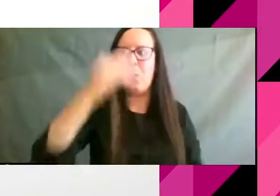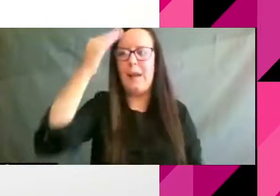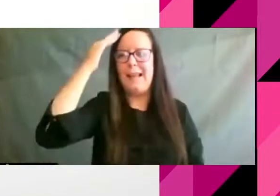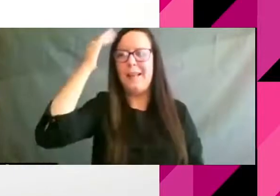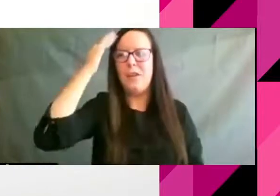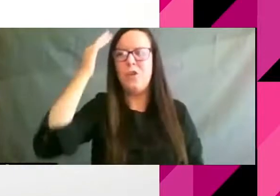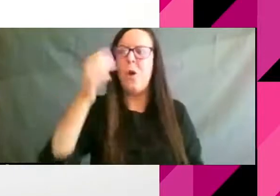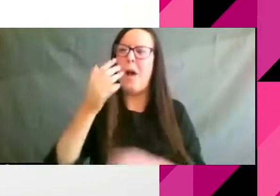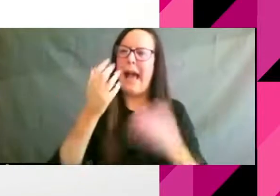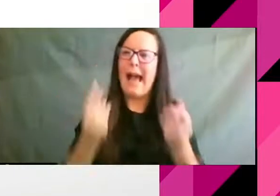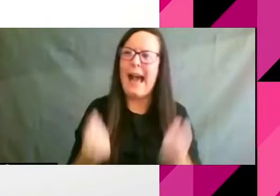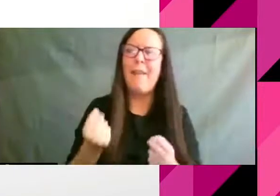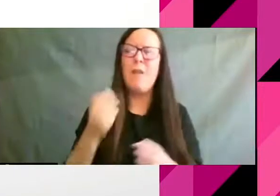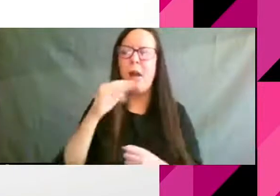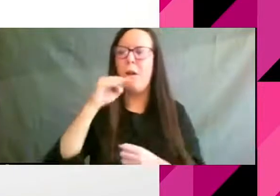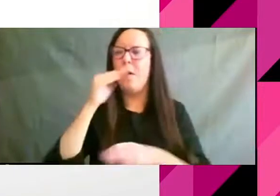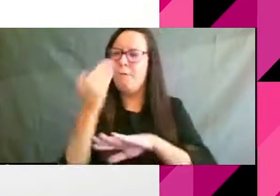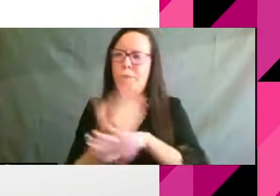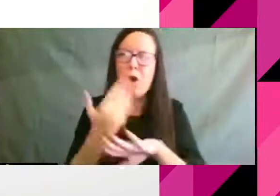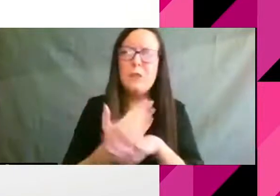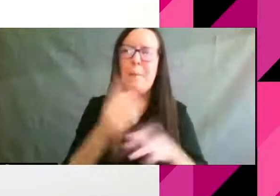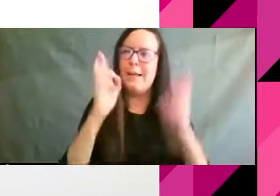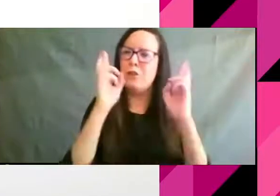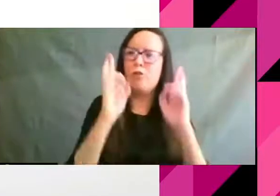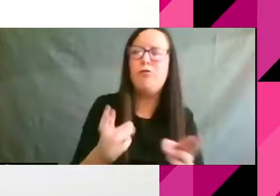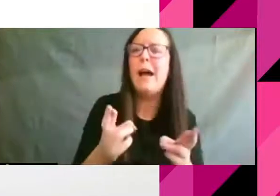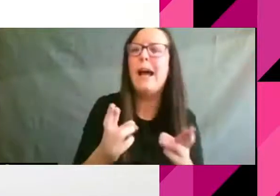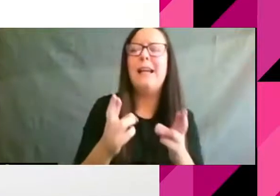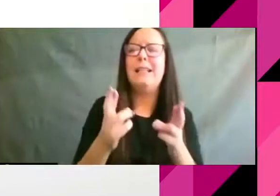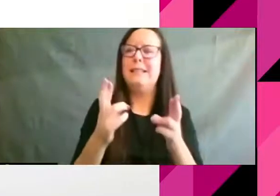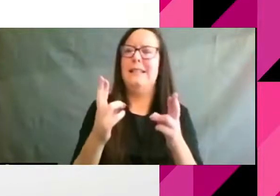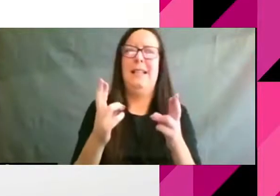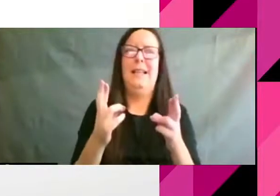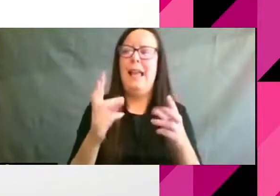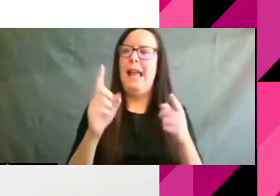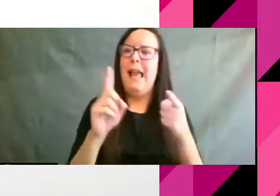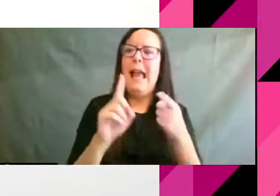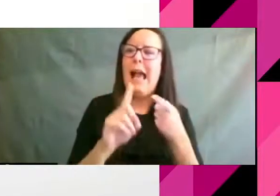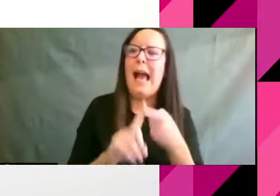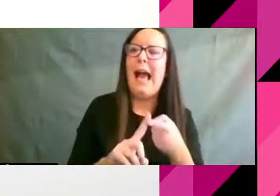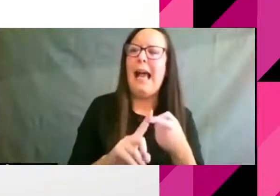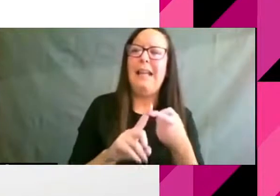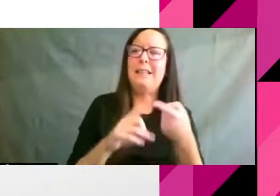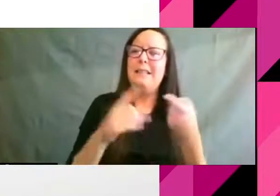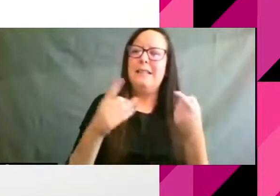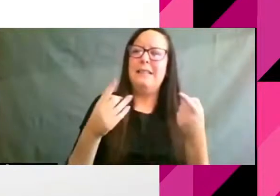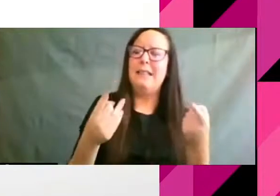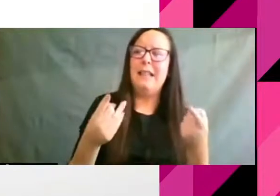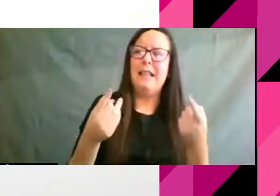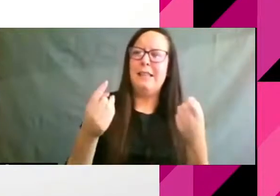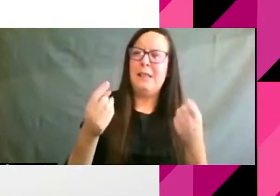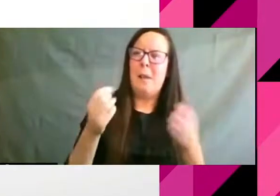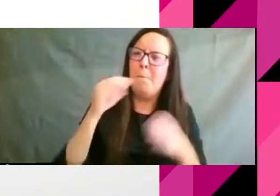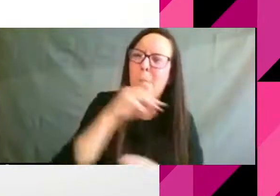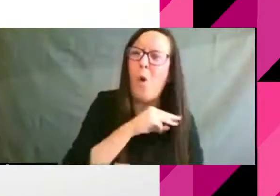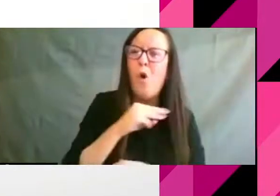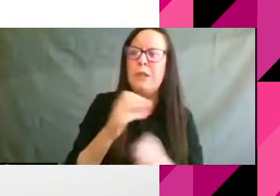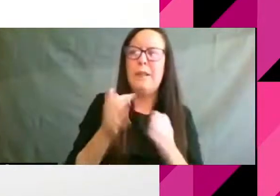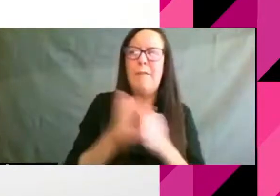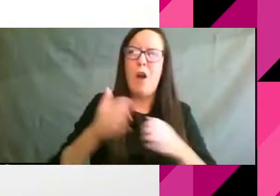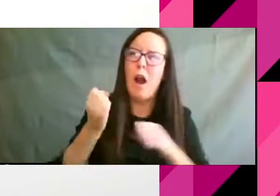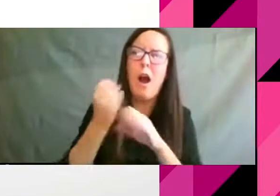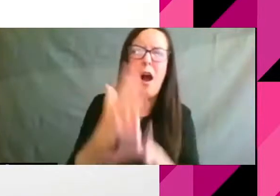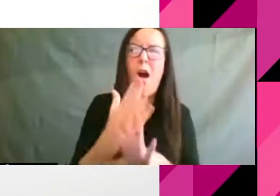fundamental right in itself, and it's an essential prerequisite for the protection and promotion of all other